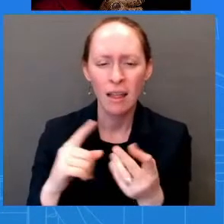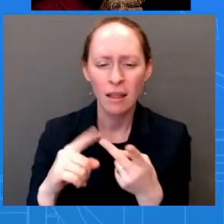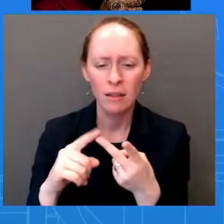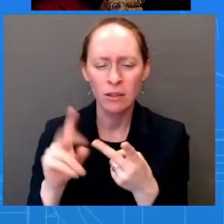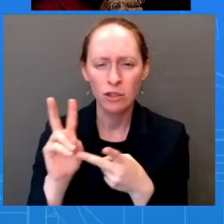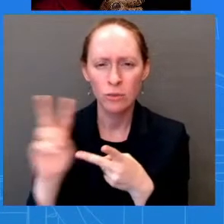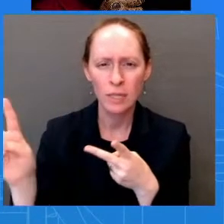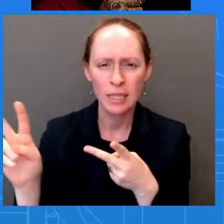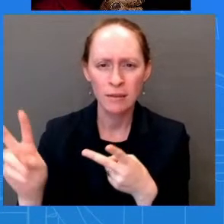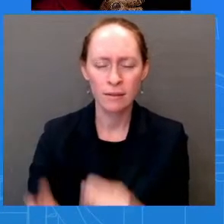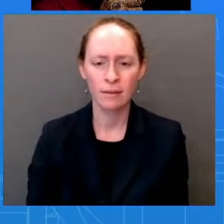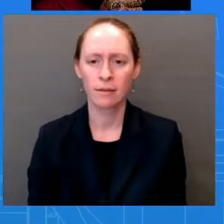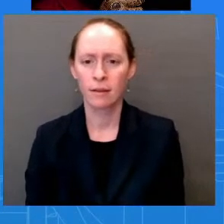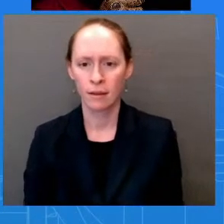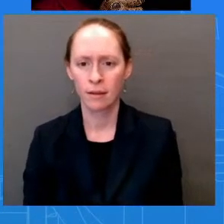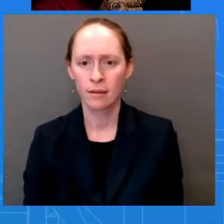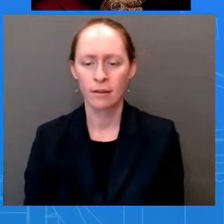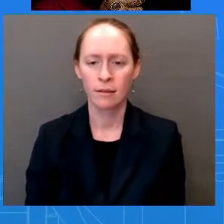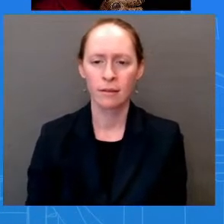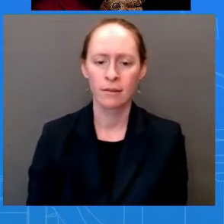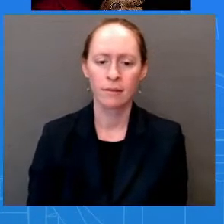have